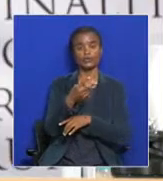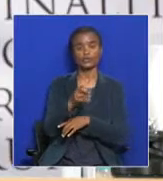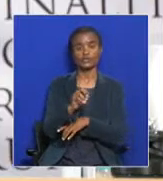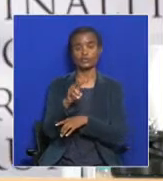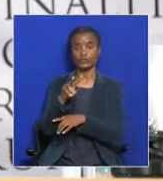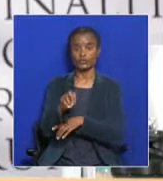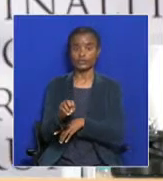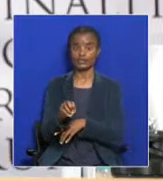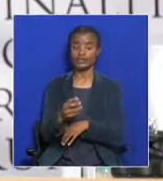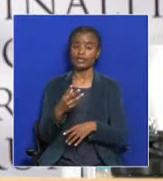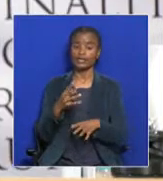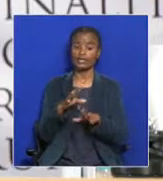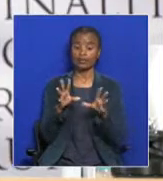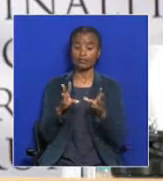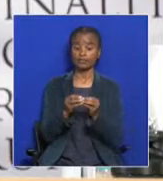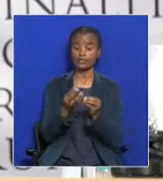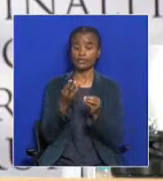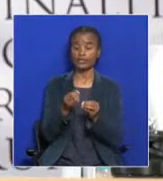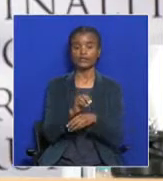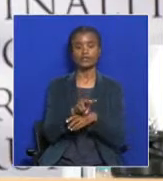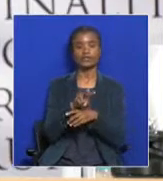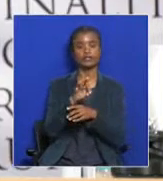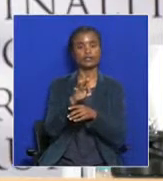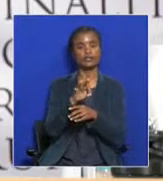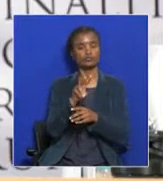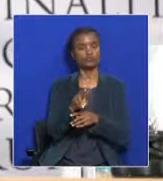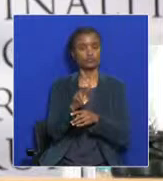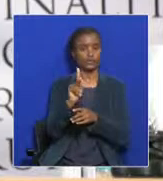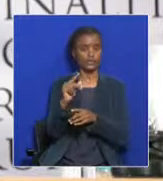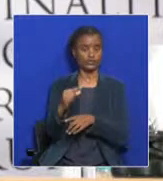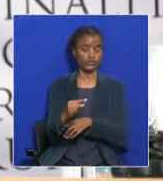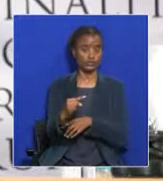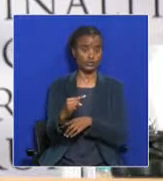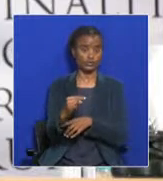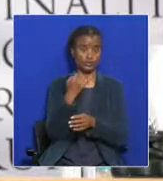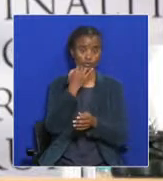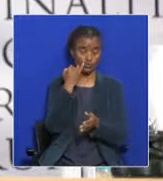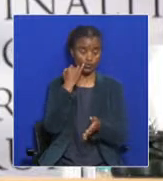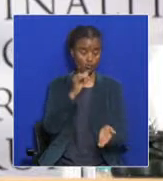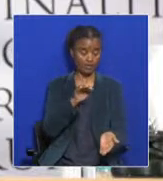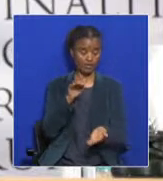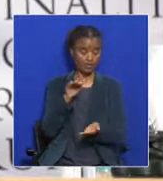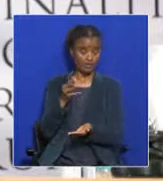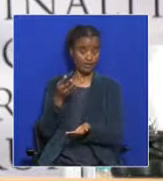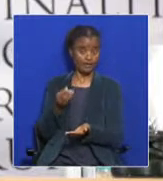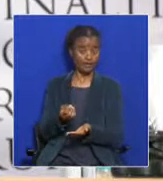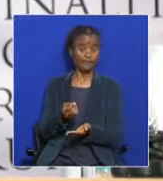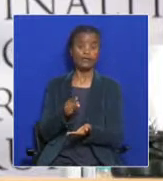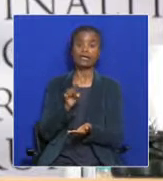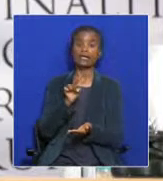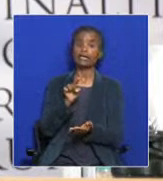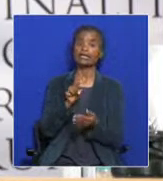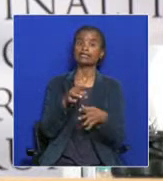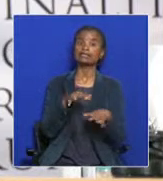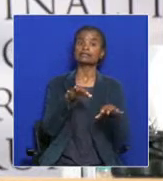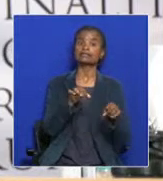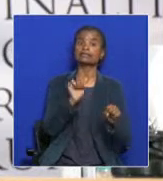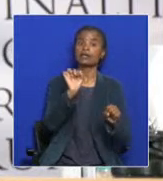cocaine. So your seizure actually occurred before